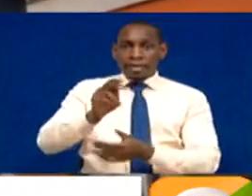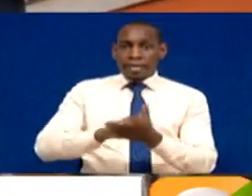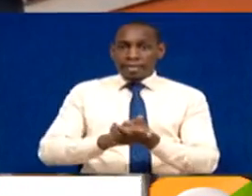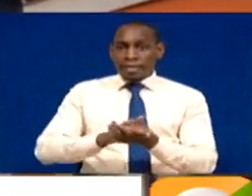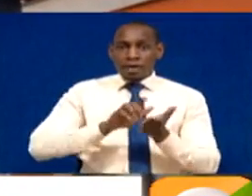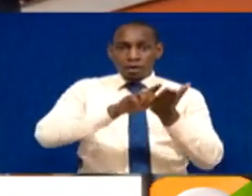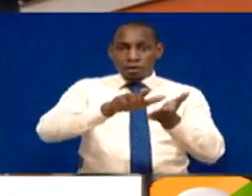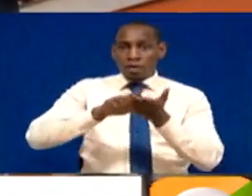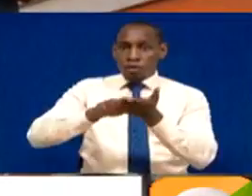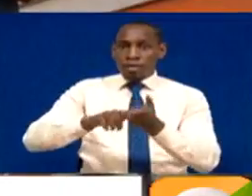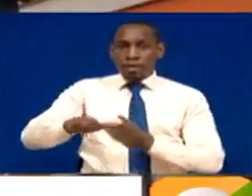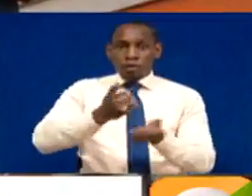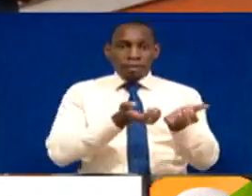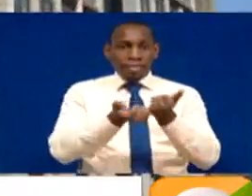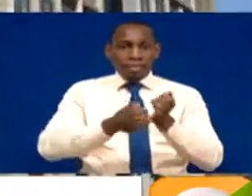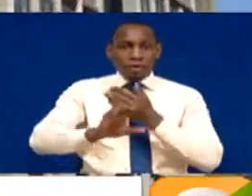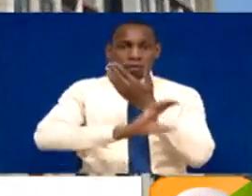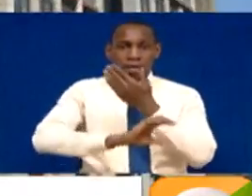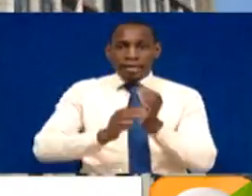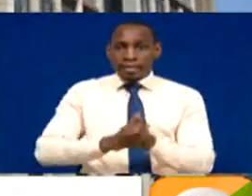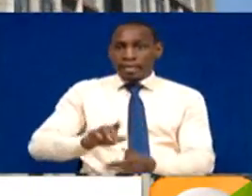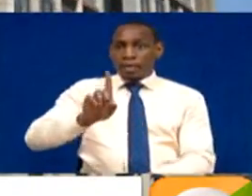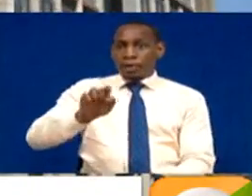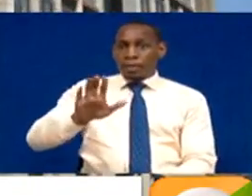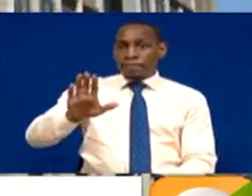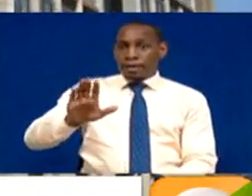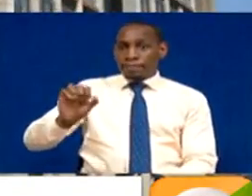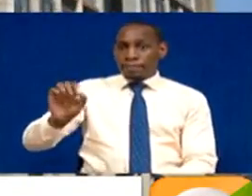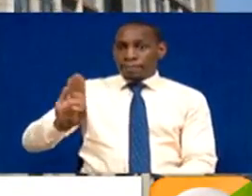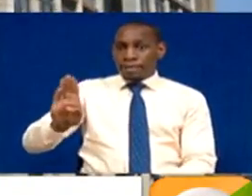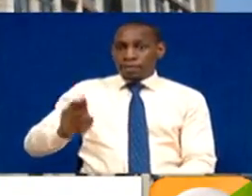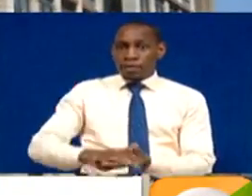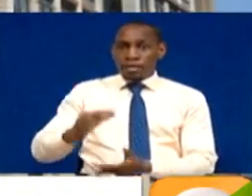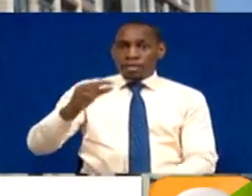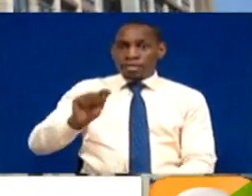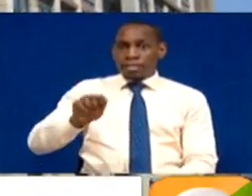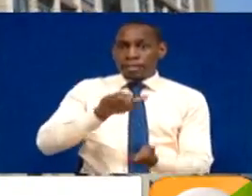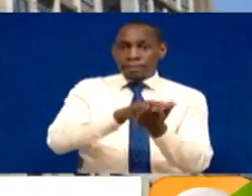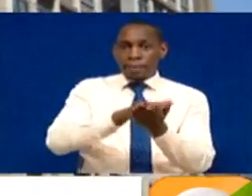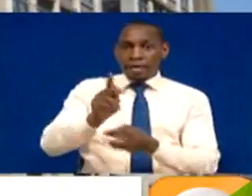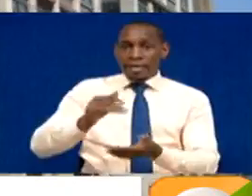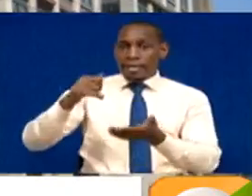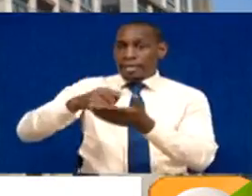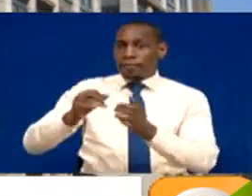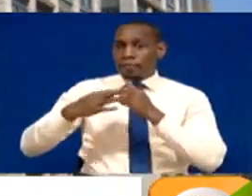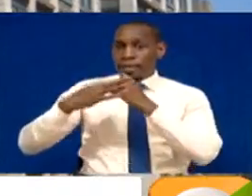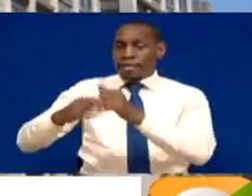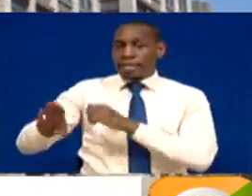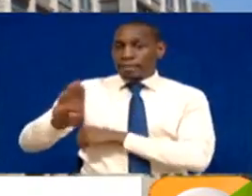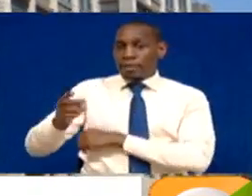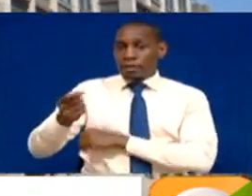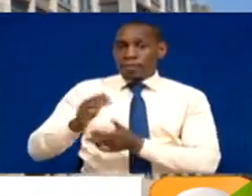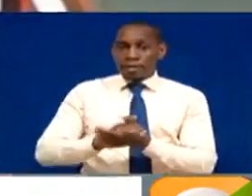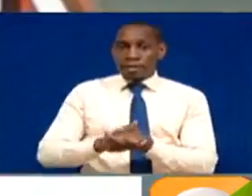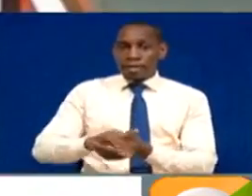forward lending to local businesses in the country. The 1.5 billion shilling loan to GT Bank Kenya is part of the 800 billion